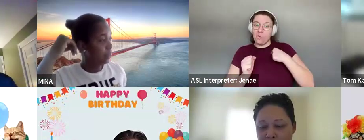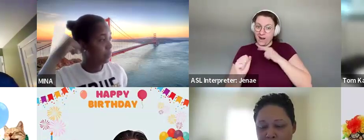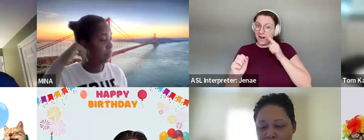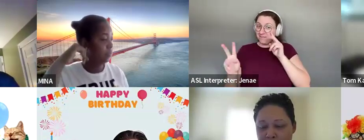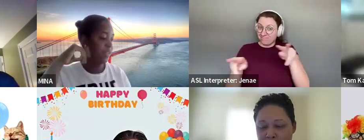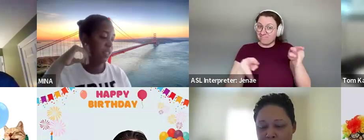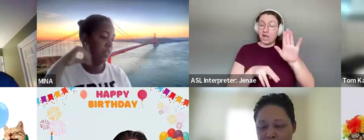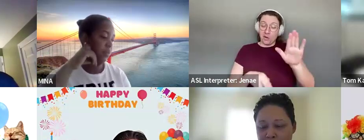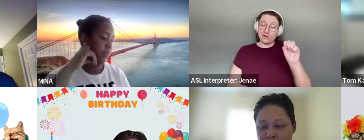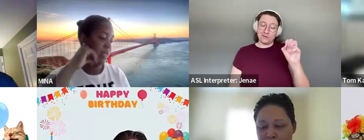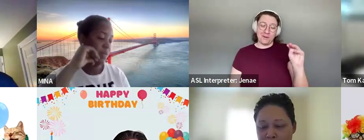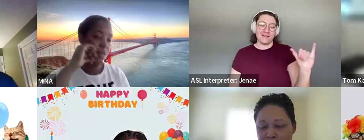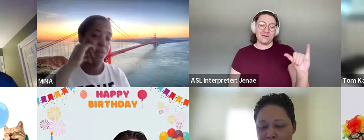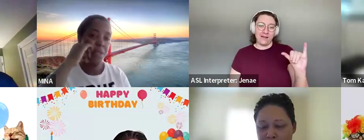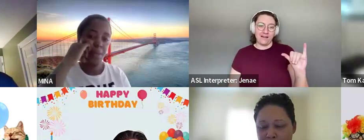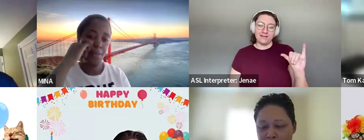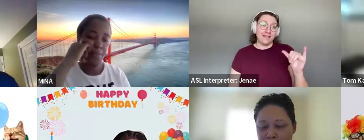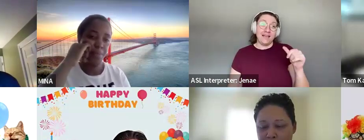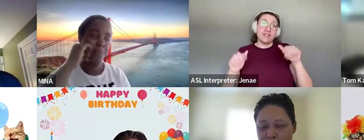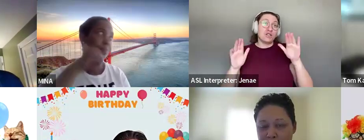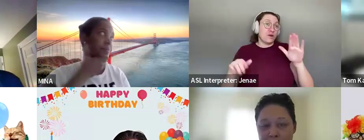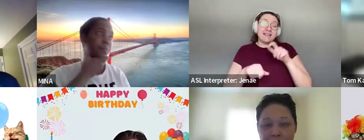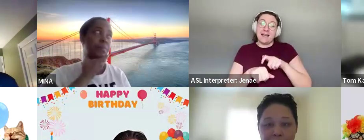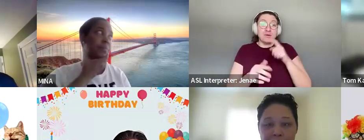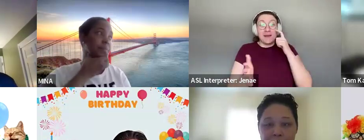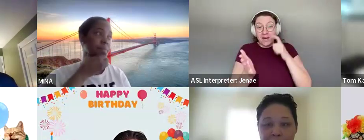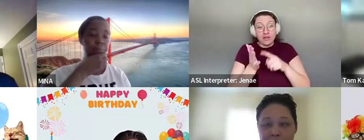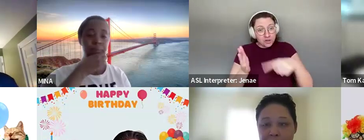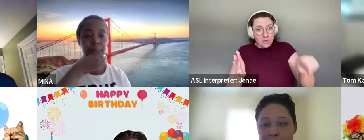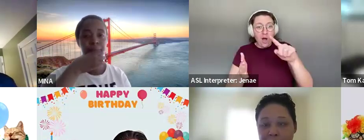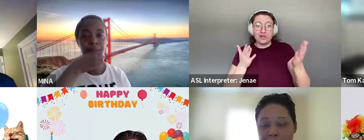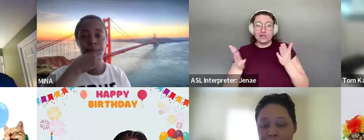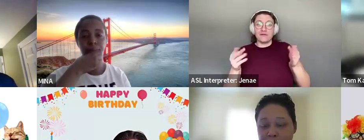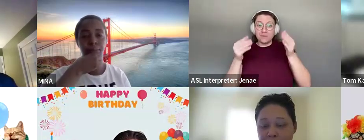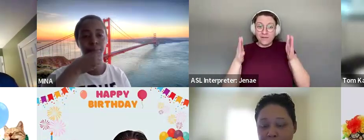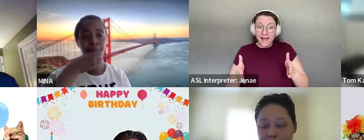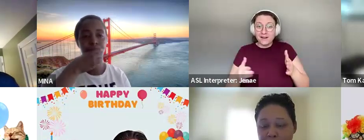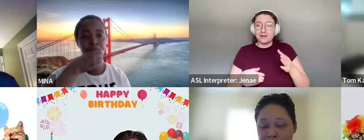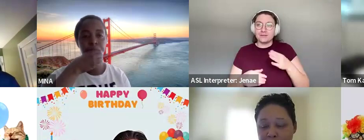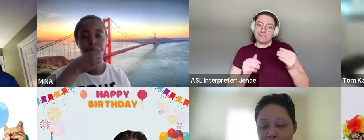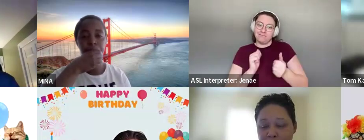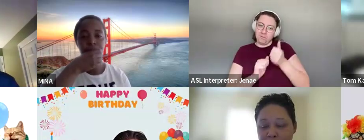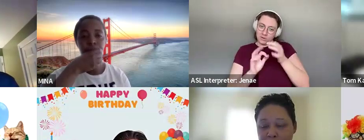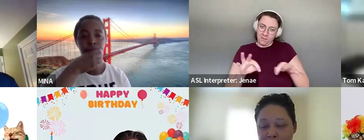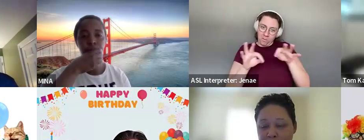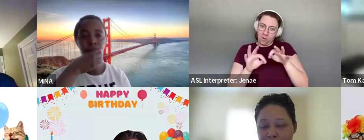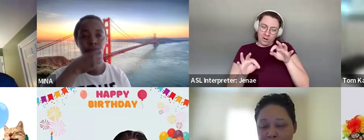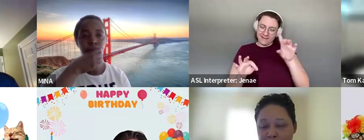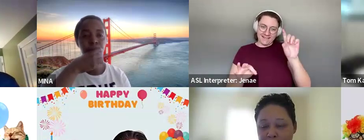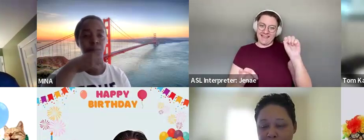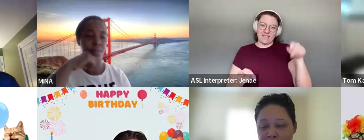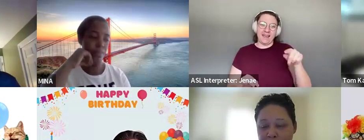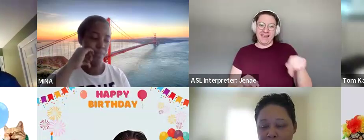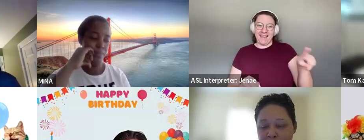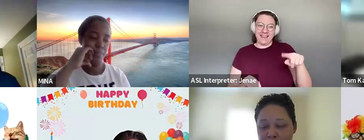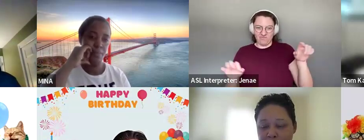as well. And again, this is just a great time to acknowledge you all as service providers, and of course, the most important folks, the DSPs that are